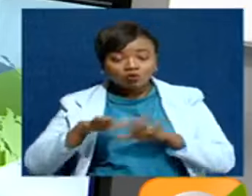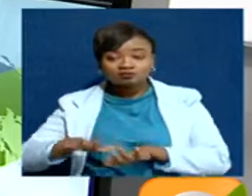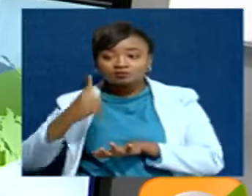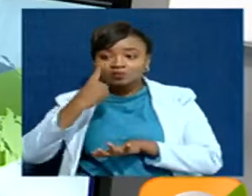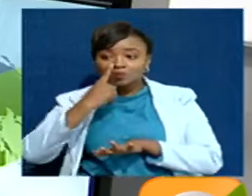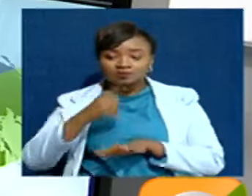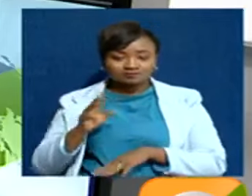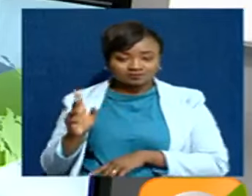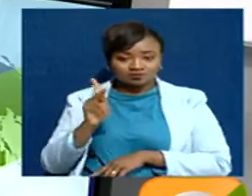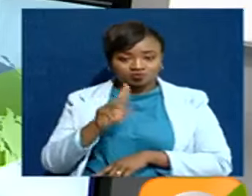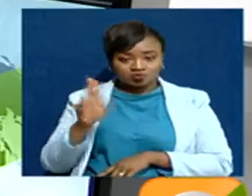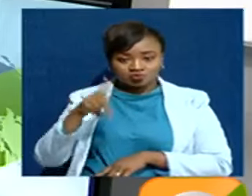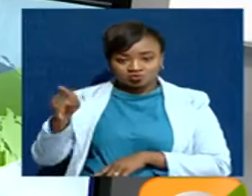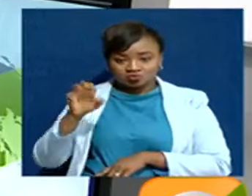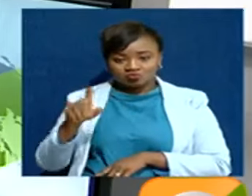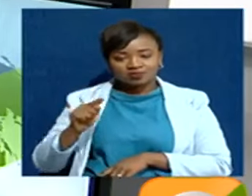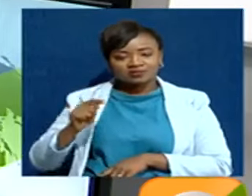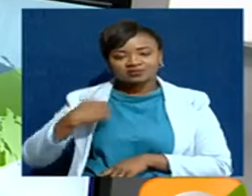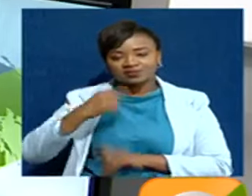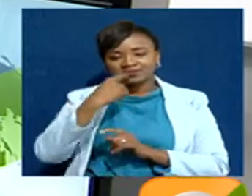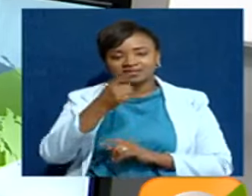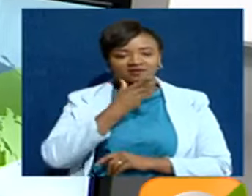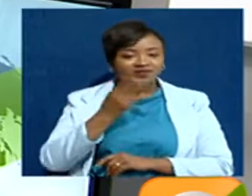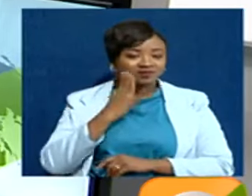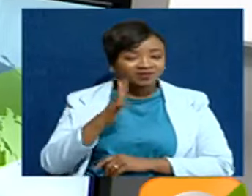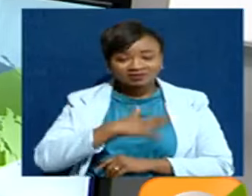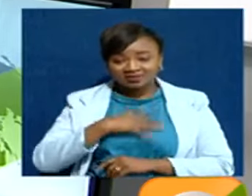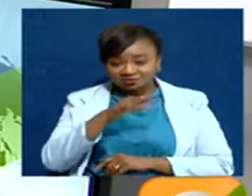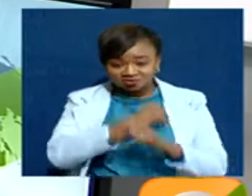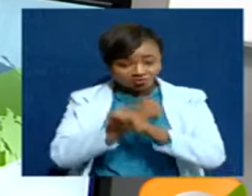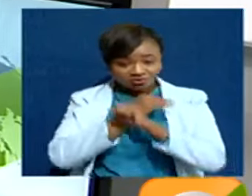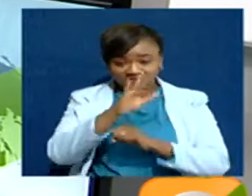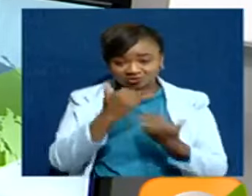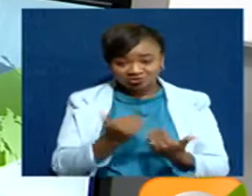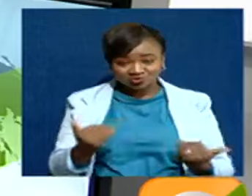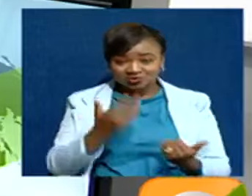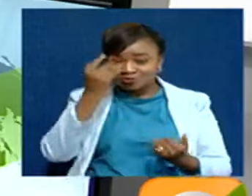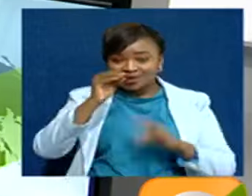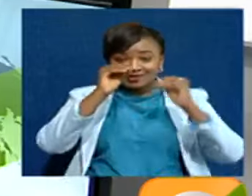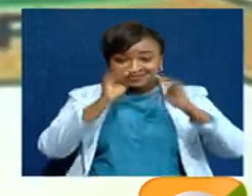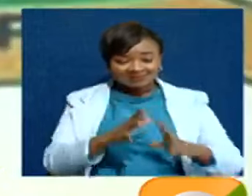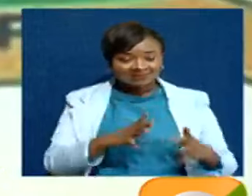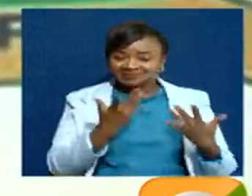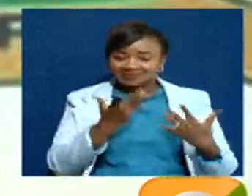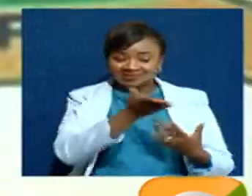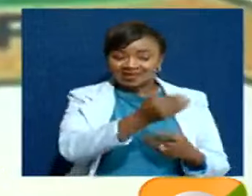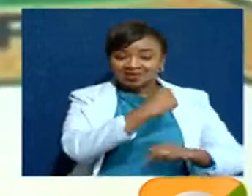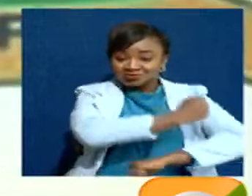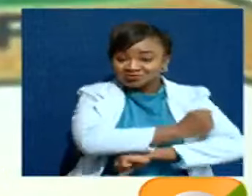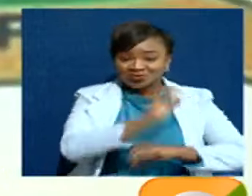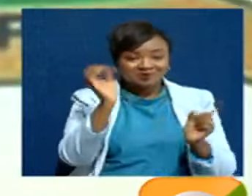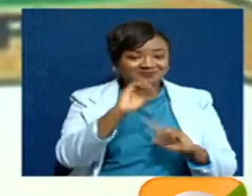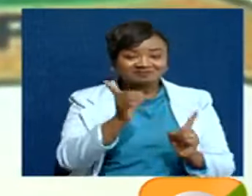They are asking parents not to risk with their children because teachers have walked away to look for their money. They are not in